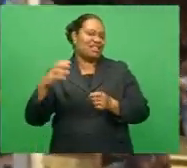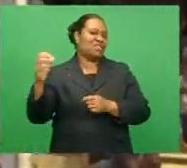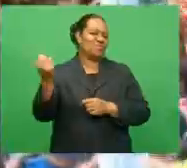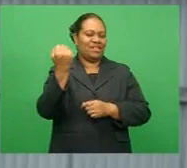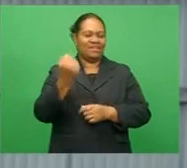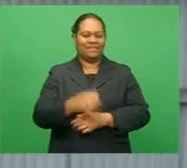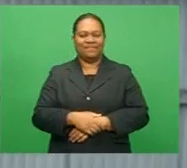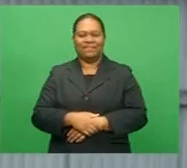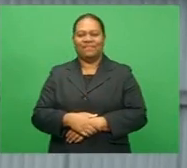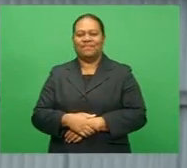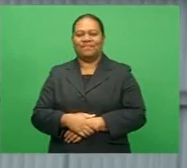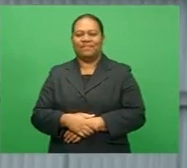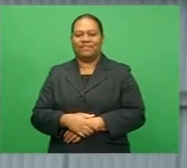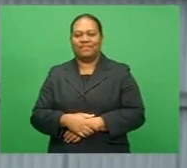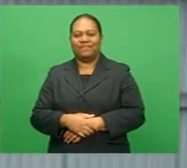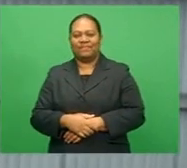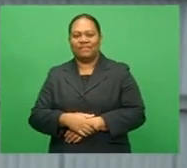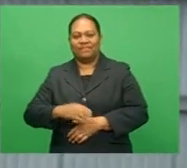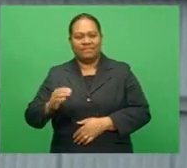win.